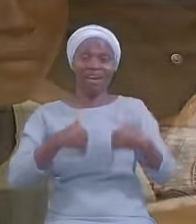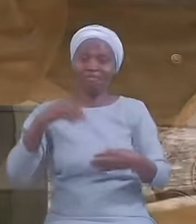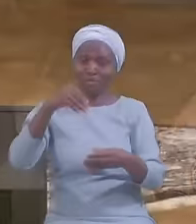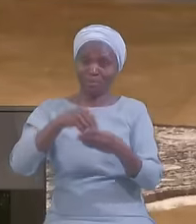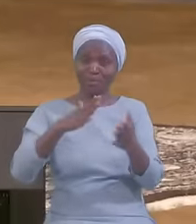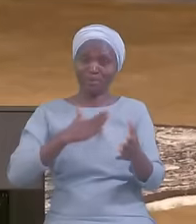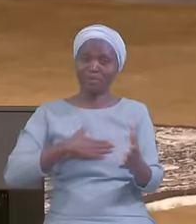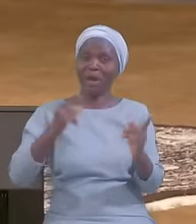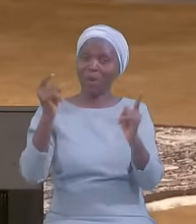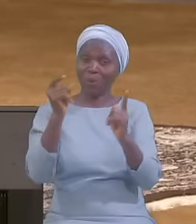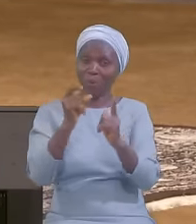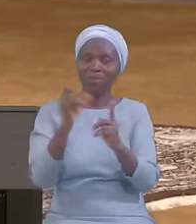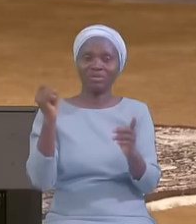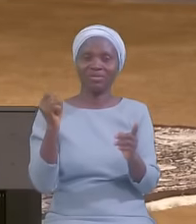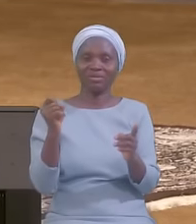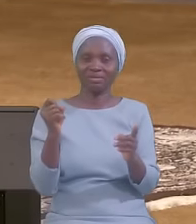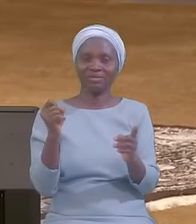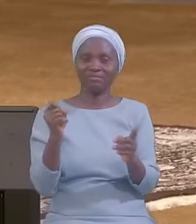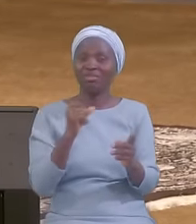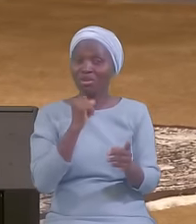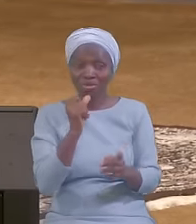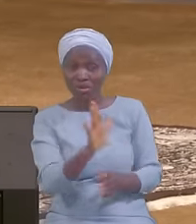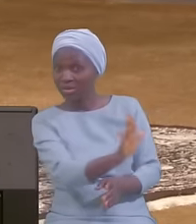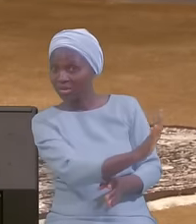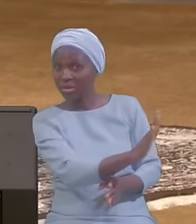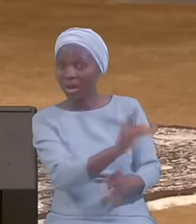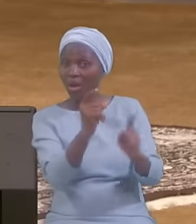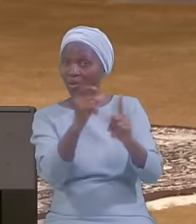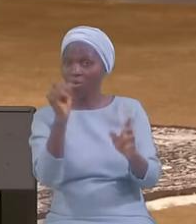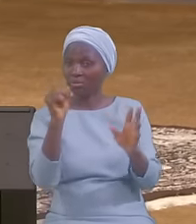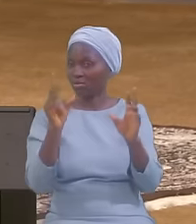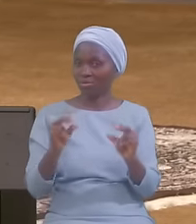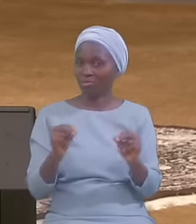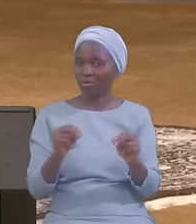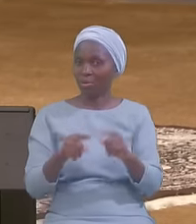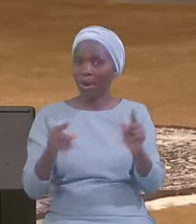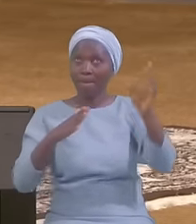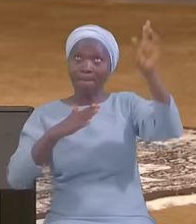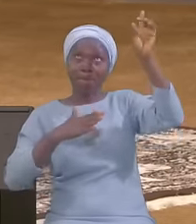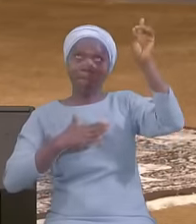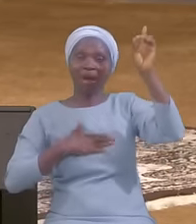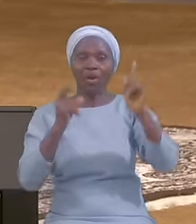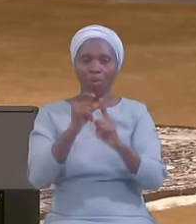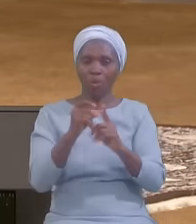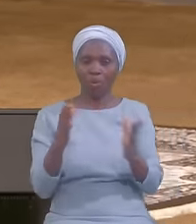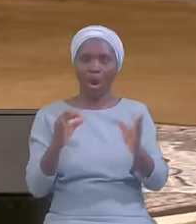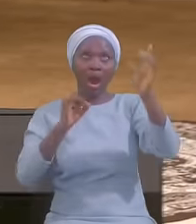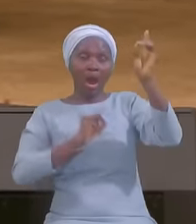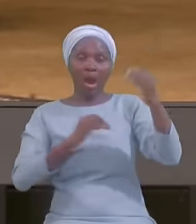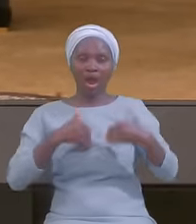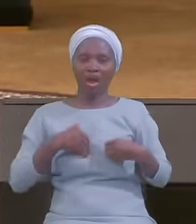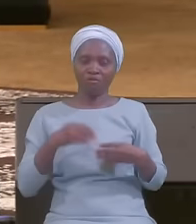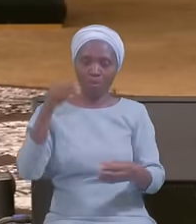my words, not their words, my words. I have put